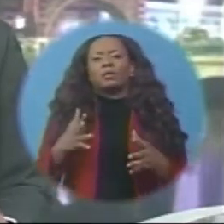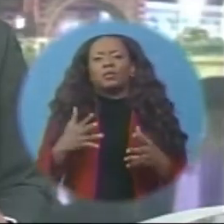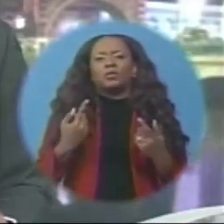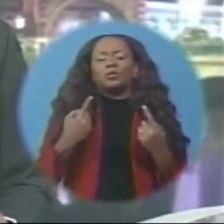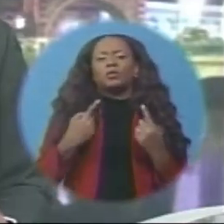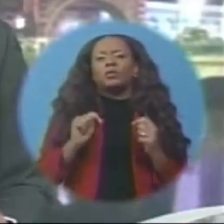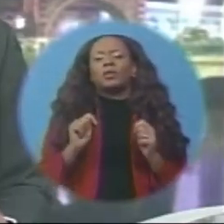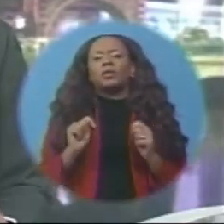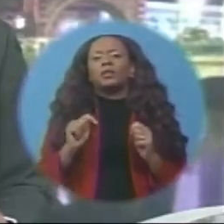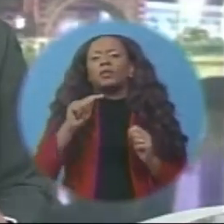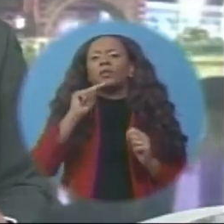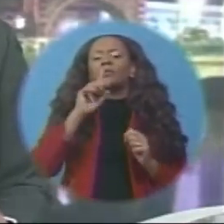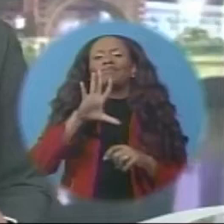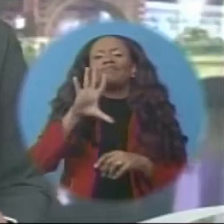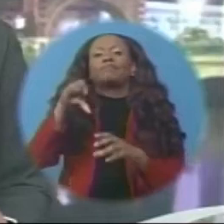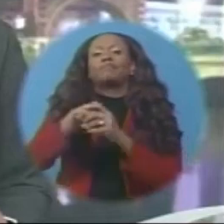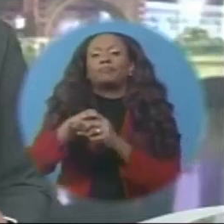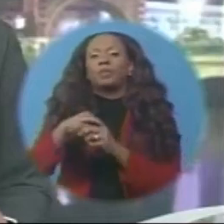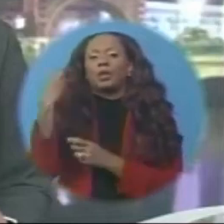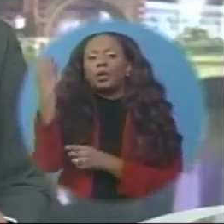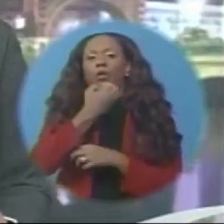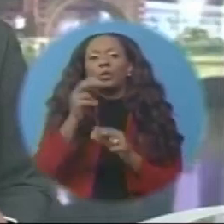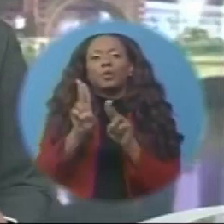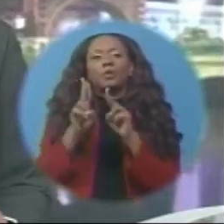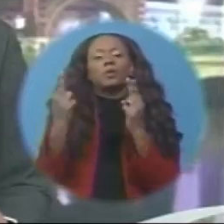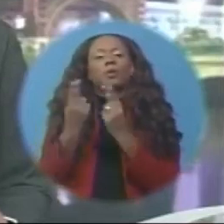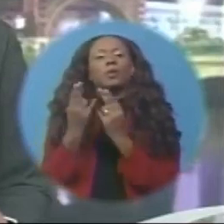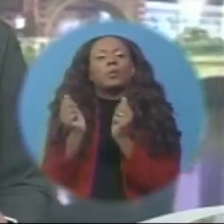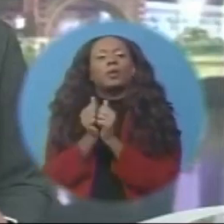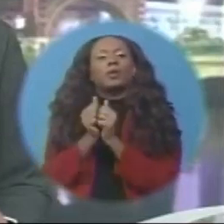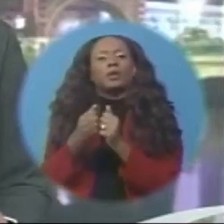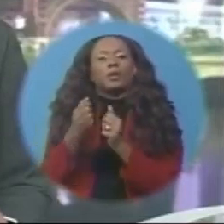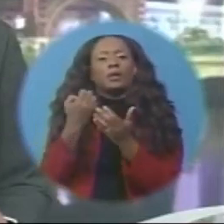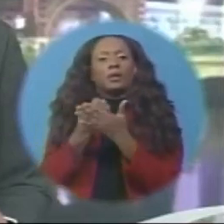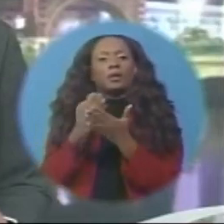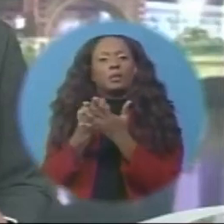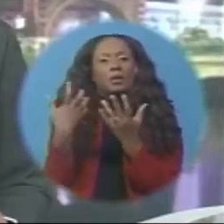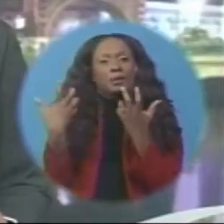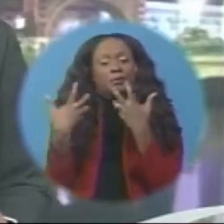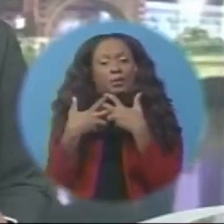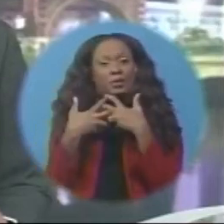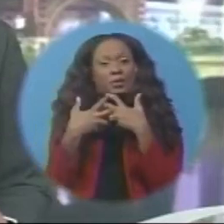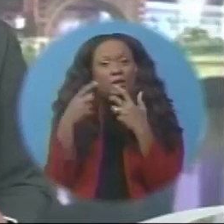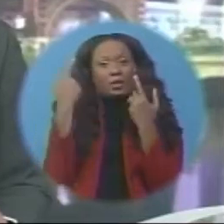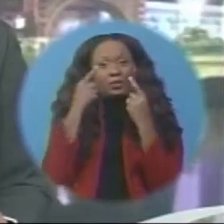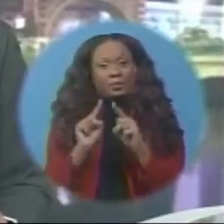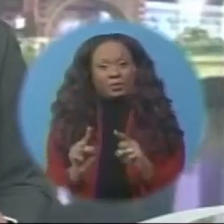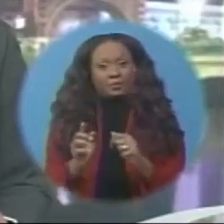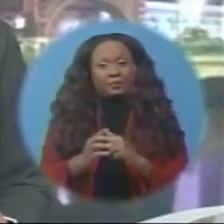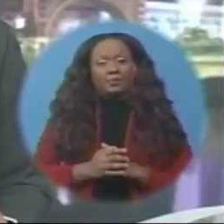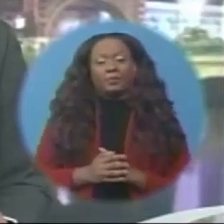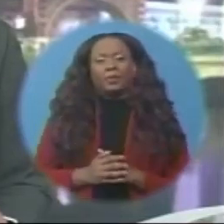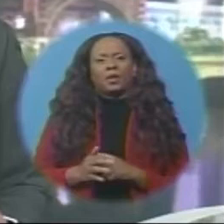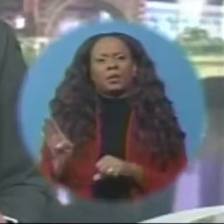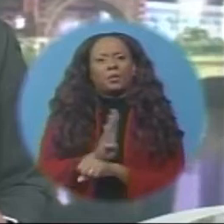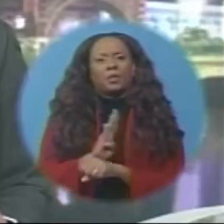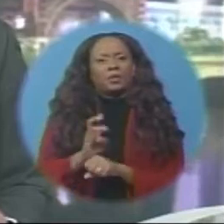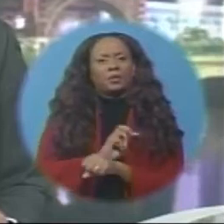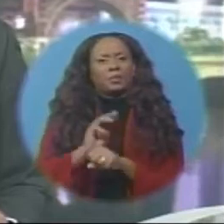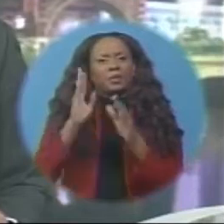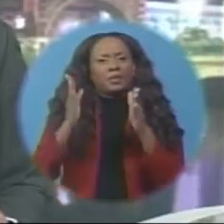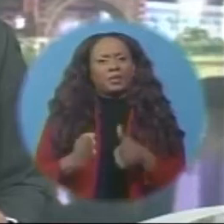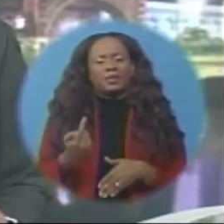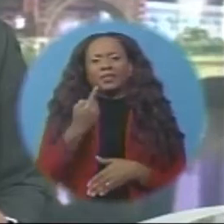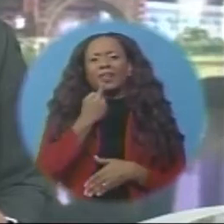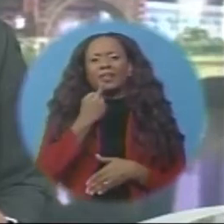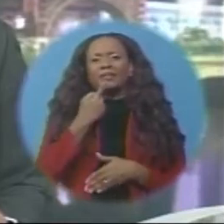to penetrate the European Union through the Economic Partnership Agreement. This from Commerce Minister Donville Innes. He acknowledges that some challenges are